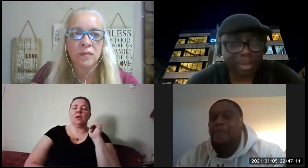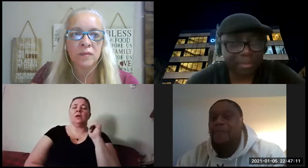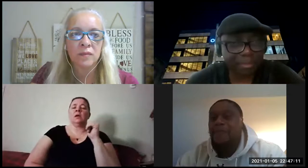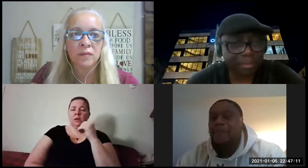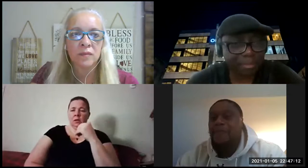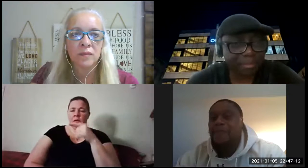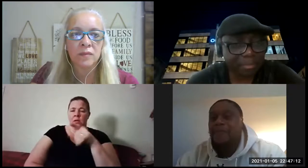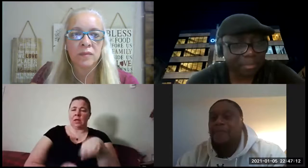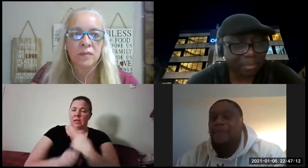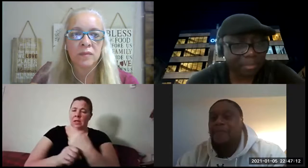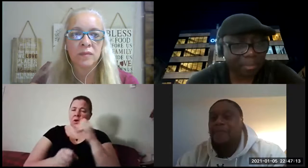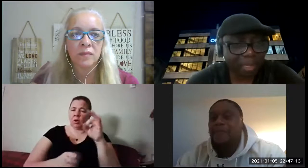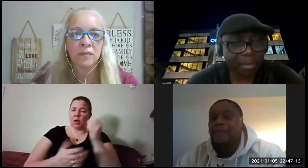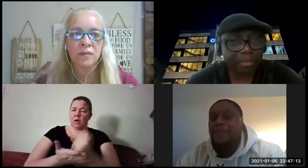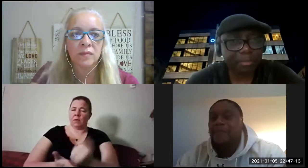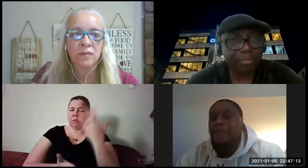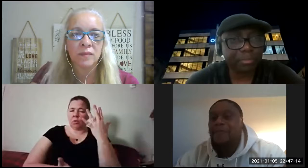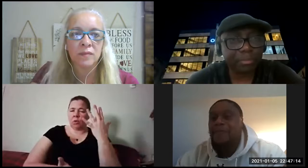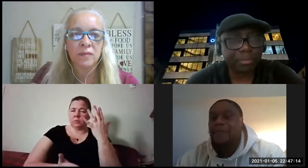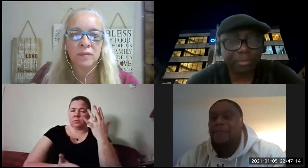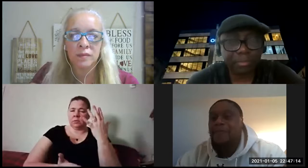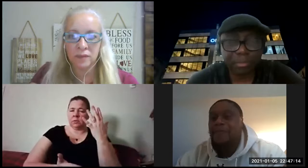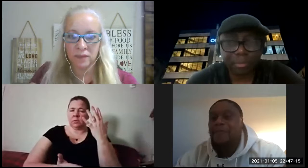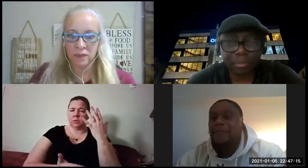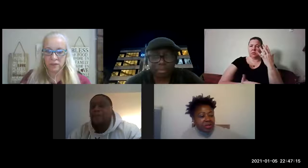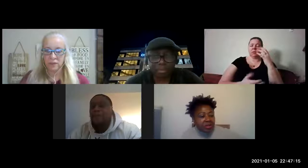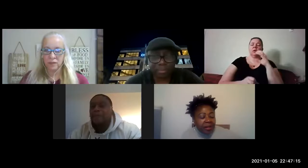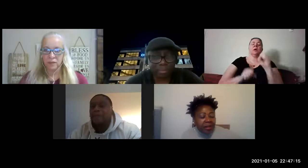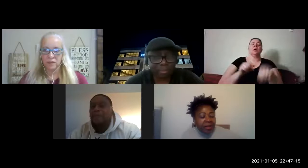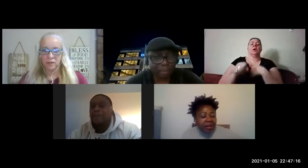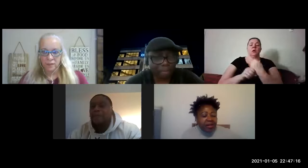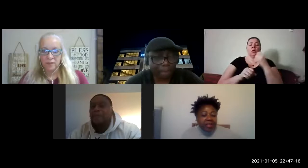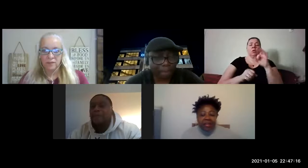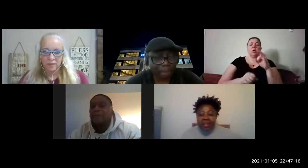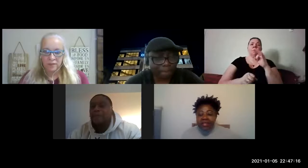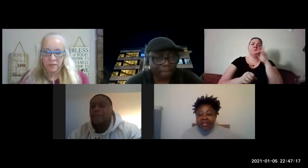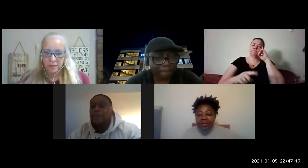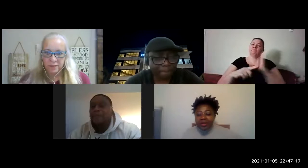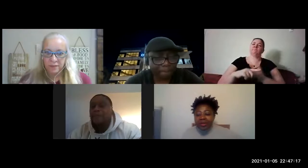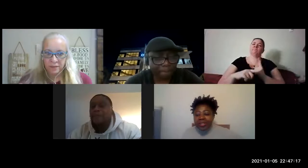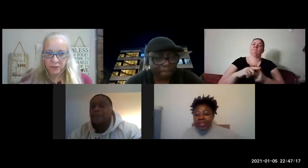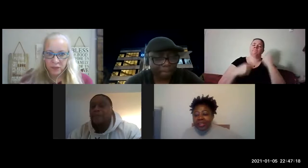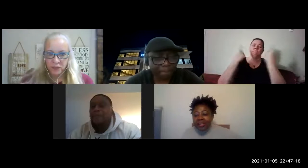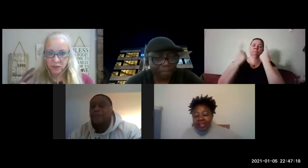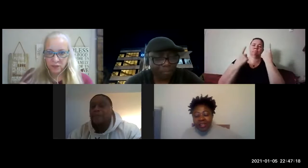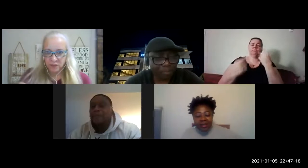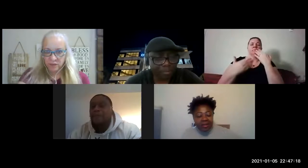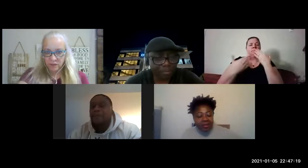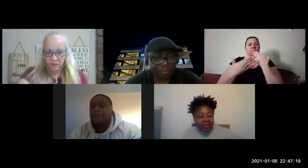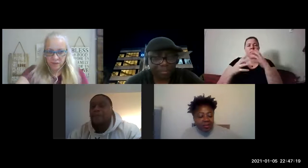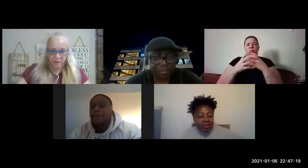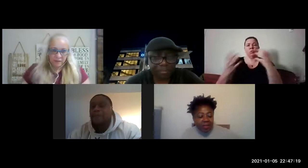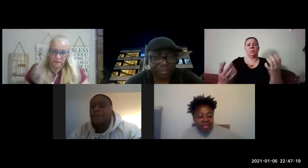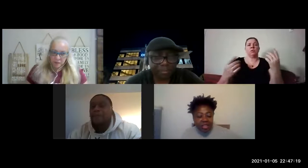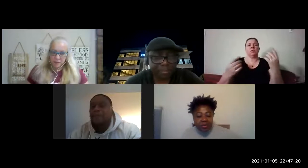of prosperity. Let me quote Sean right there. A year of prosperity, a year of optimism, right? Thank you guys so much for being here.